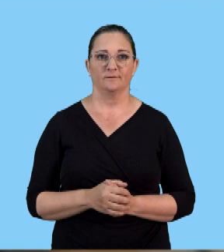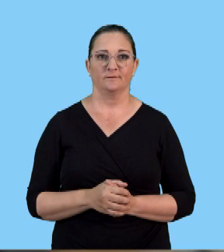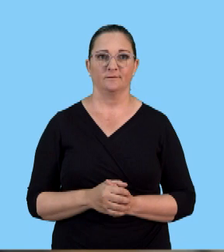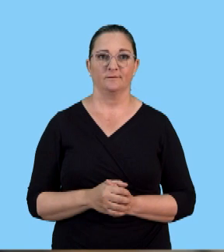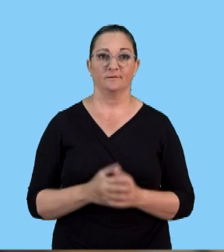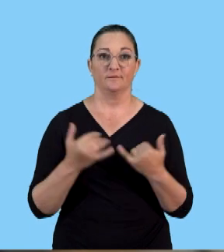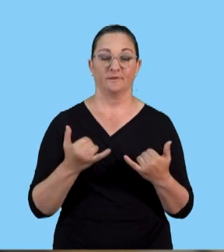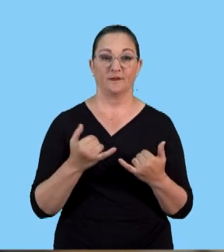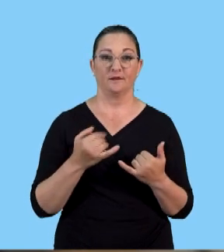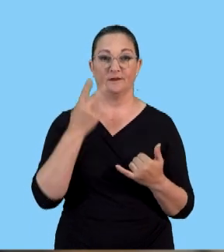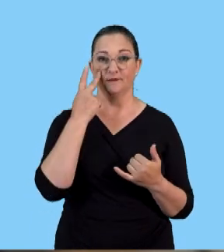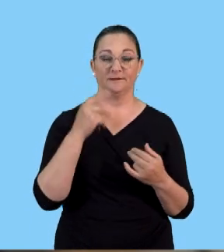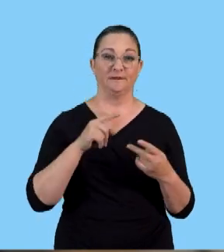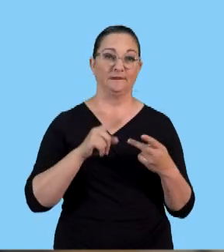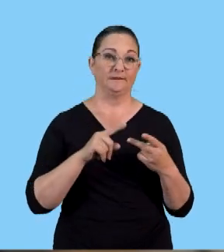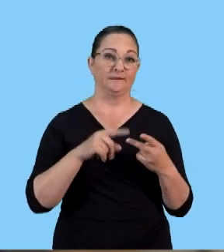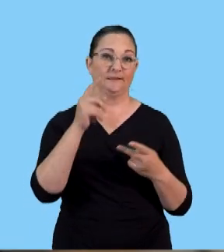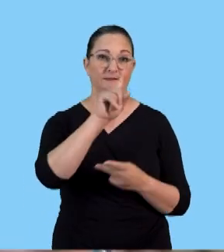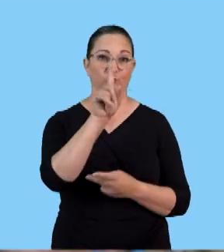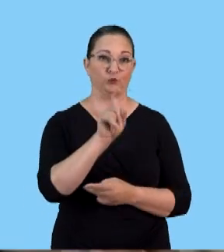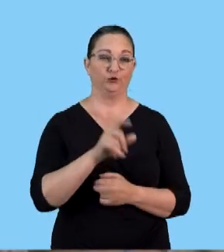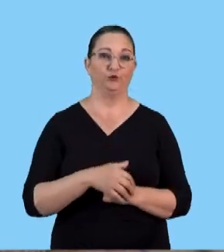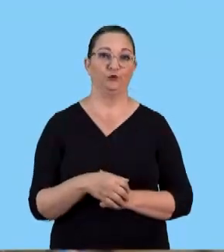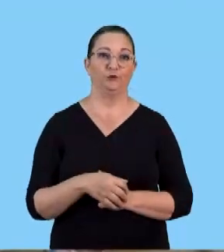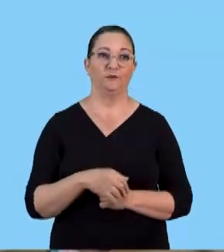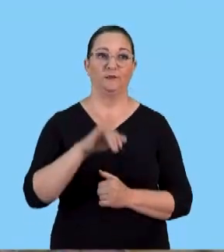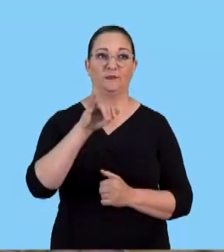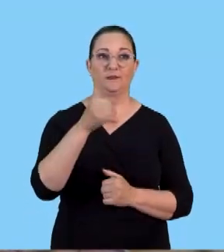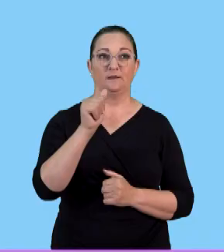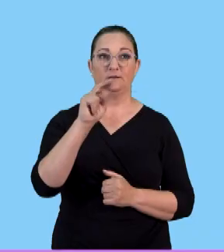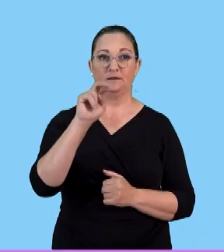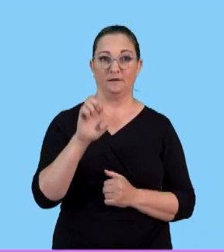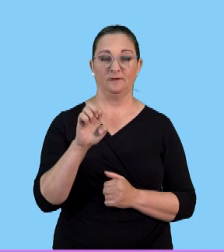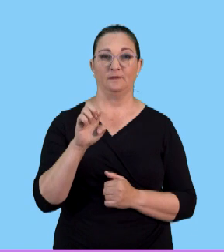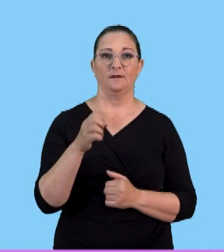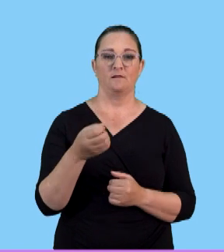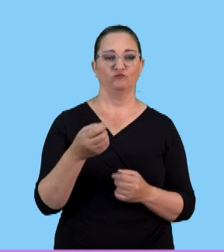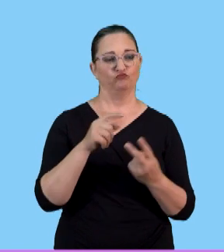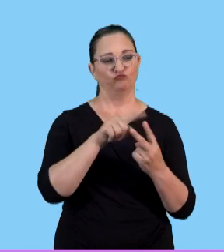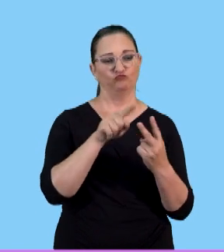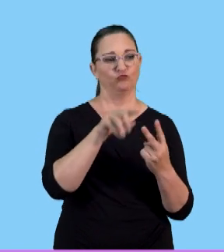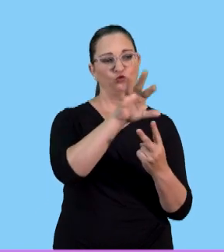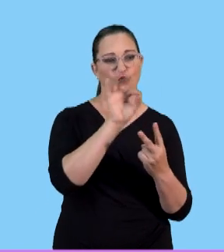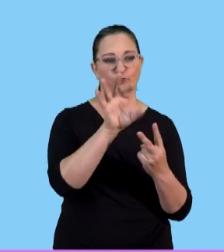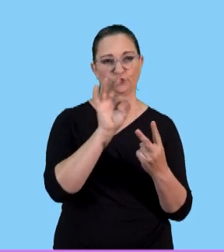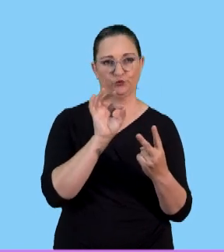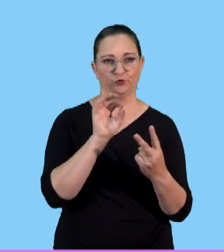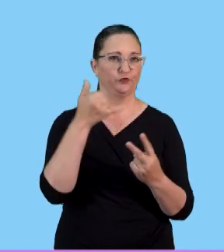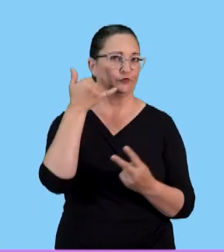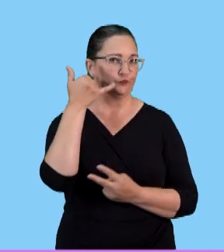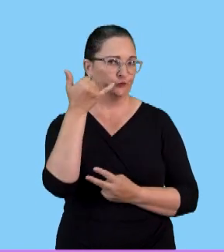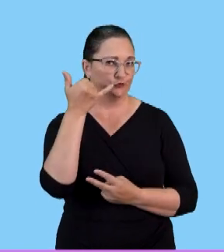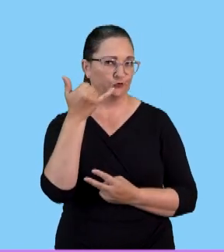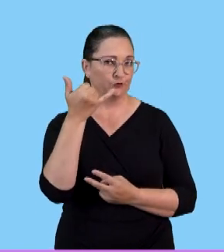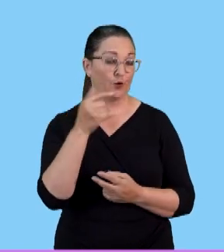Right. Let's go to the second question. Jane is given two options by